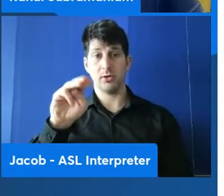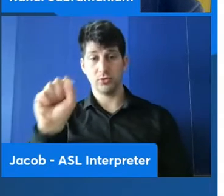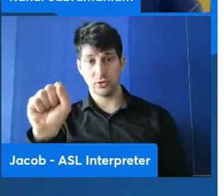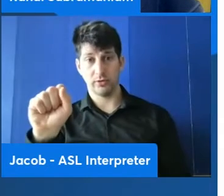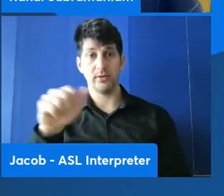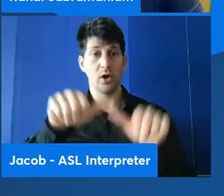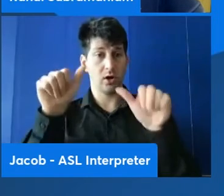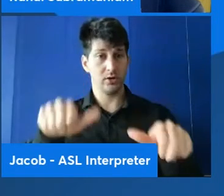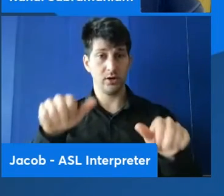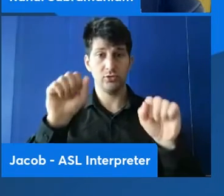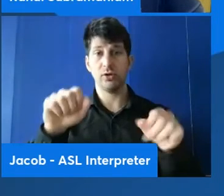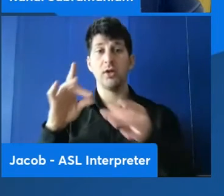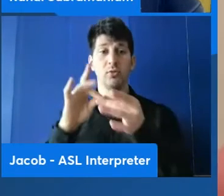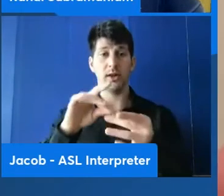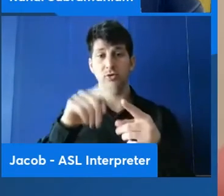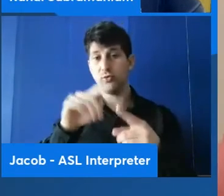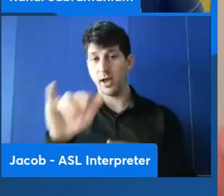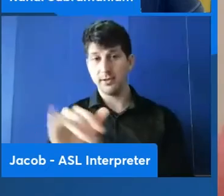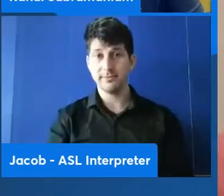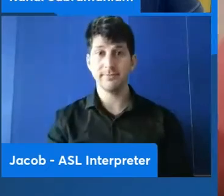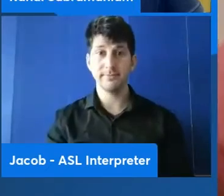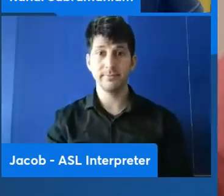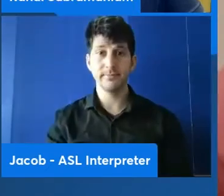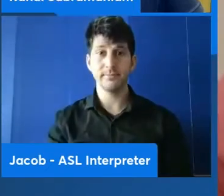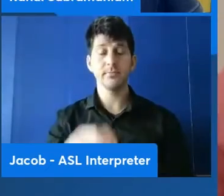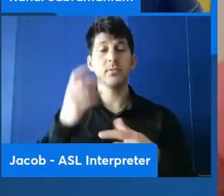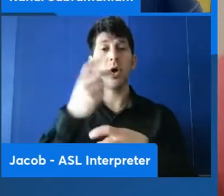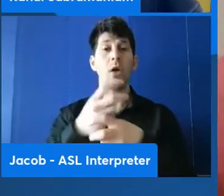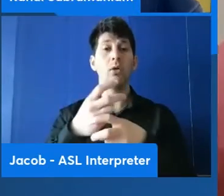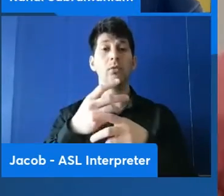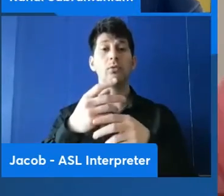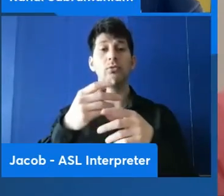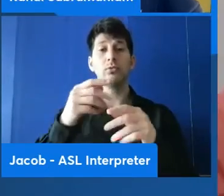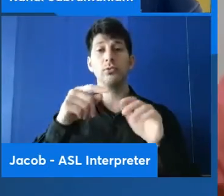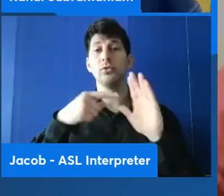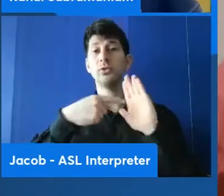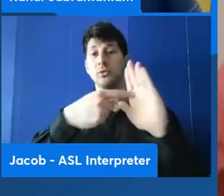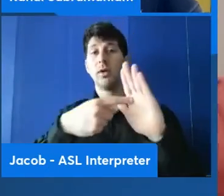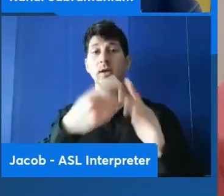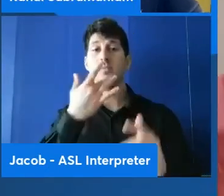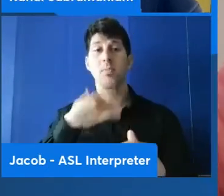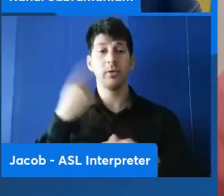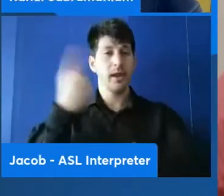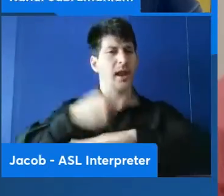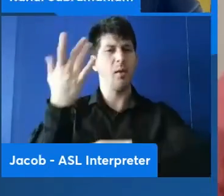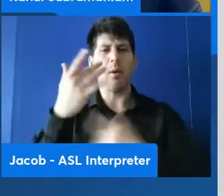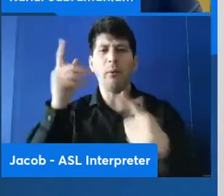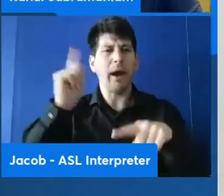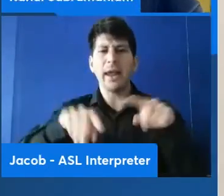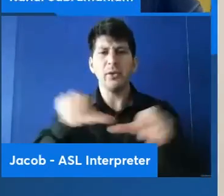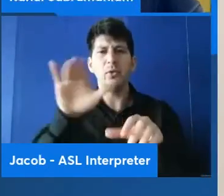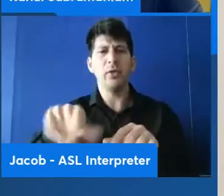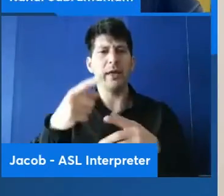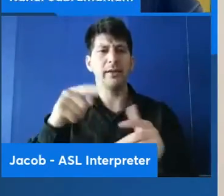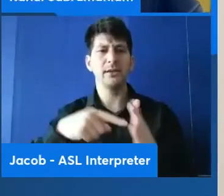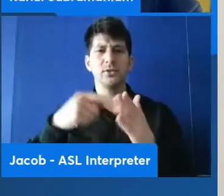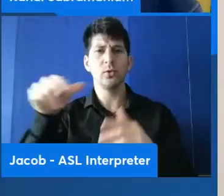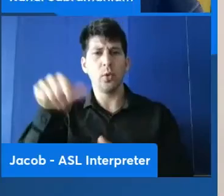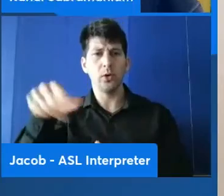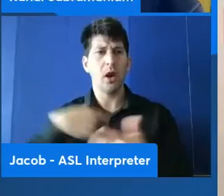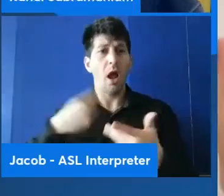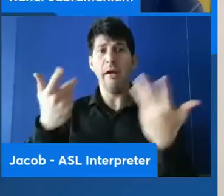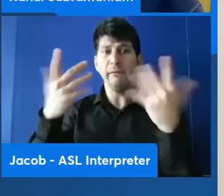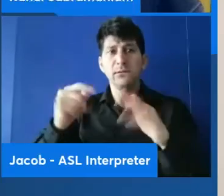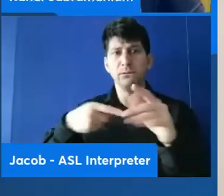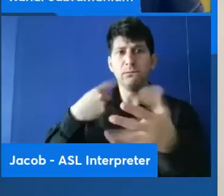relate to. It's so hard to display the birthday date on the settings page. Why can't we get this done this quarter? Look, I'm sorry, we've been over this.